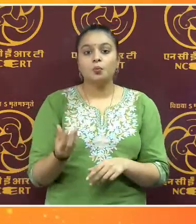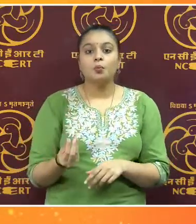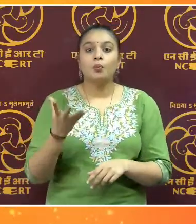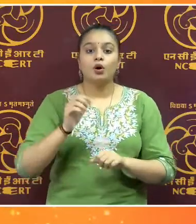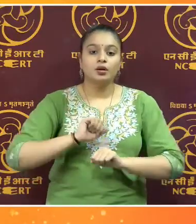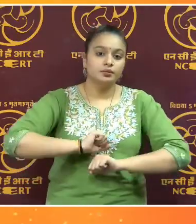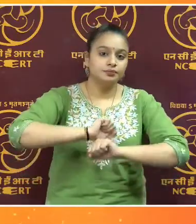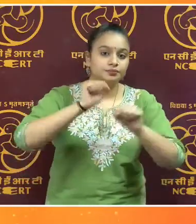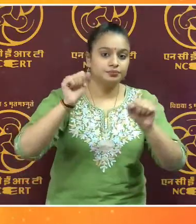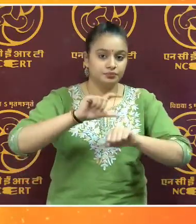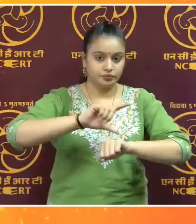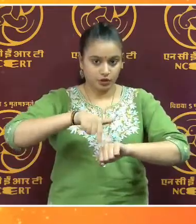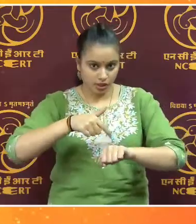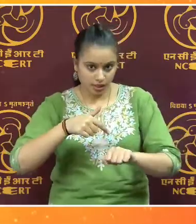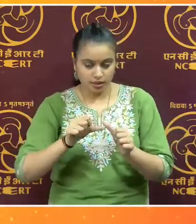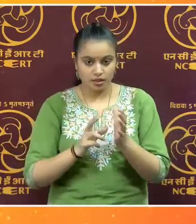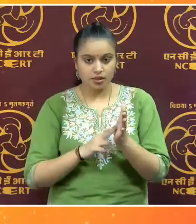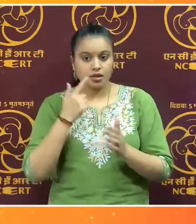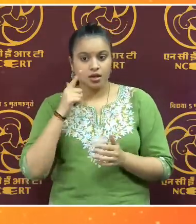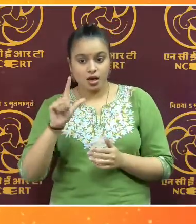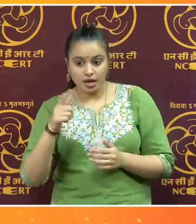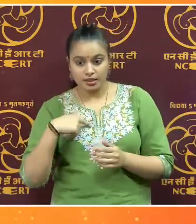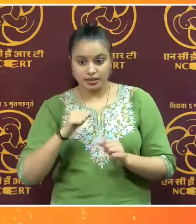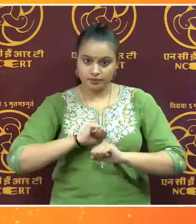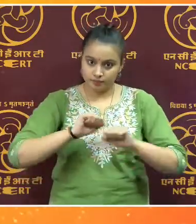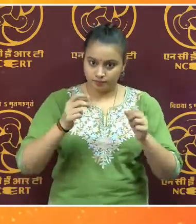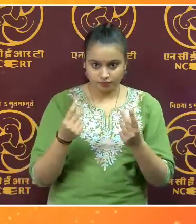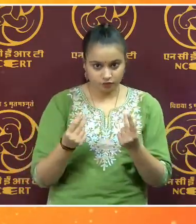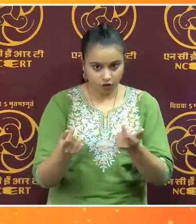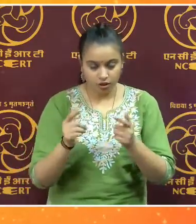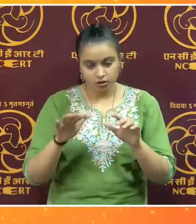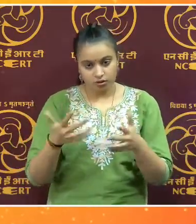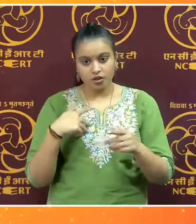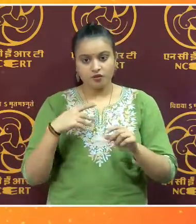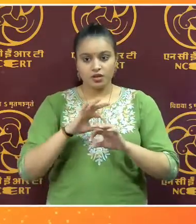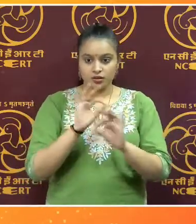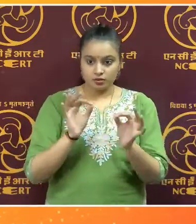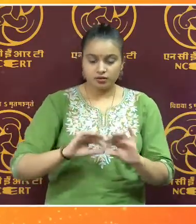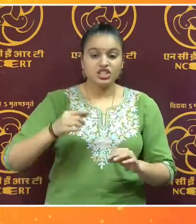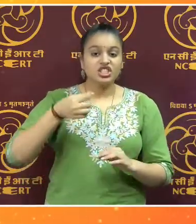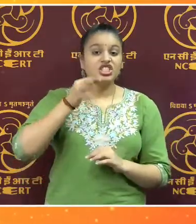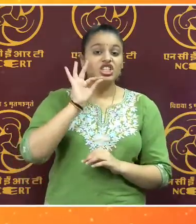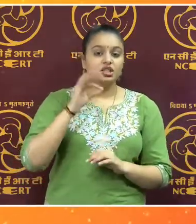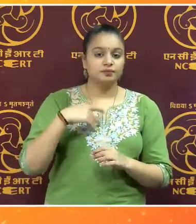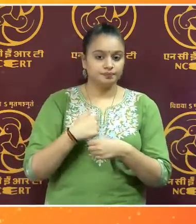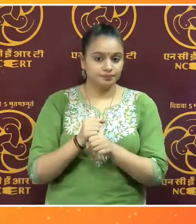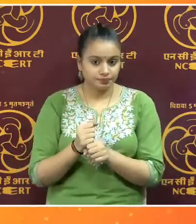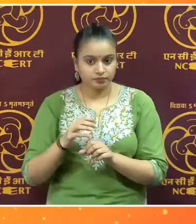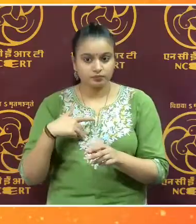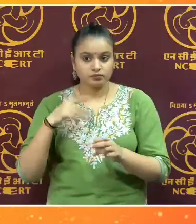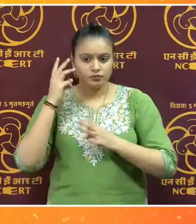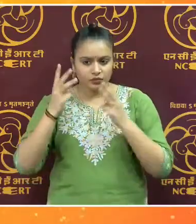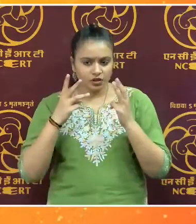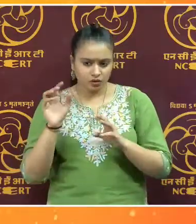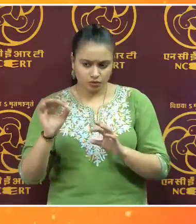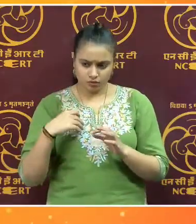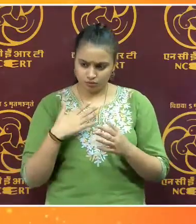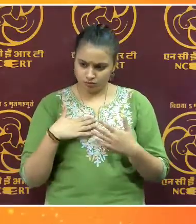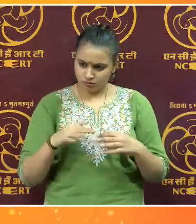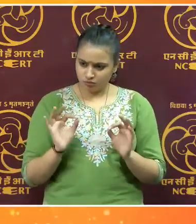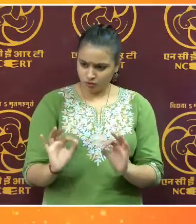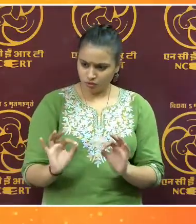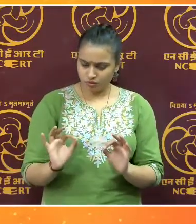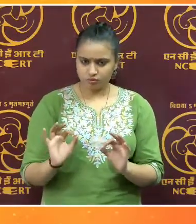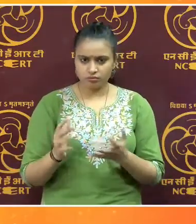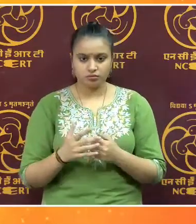So what happened then, Mr. Anil woke up early and he prepared tea for him, and he was a little worried whether he is feeling well or not. So he